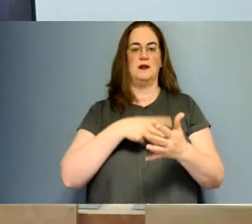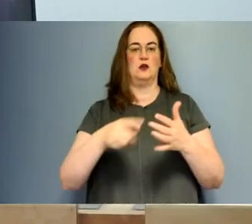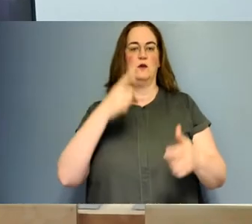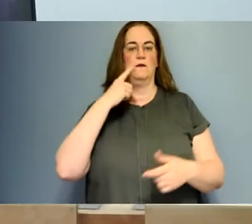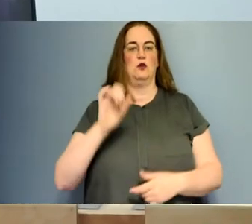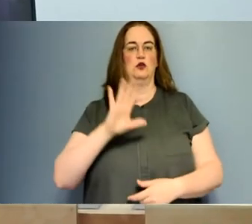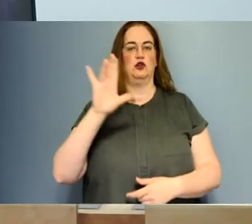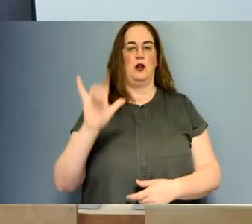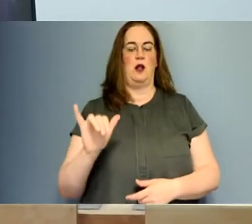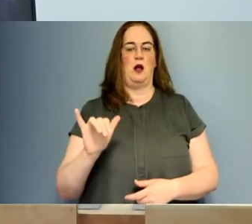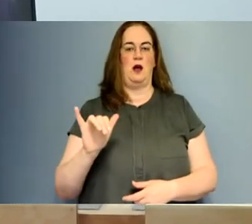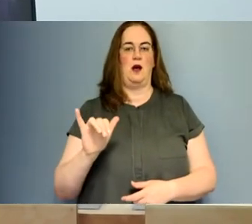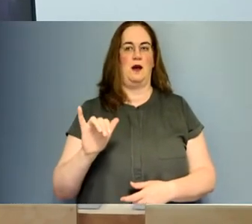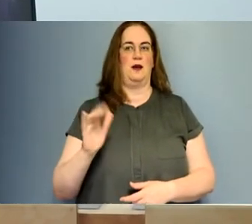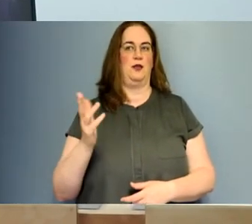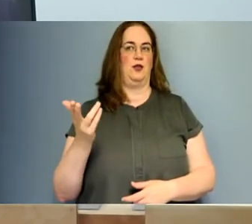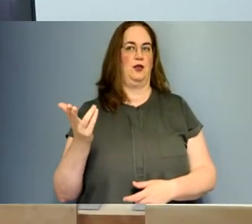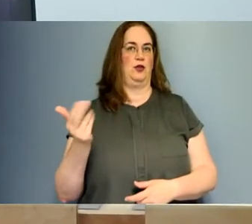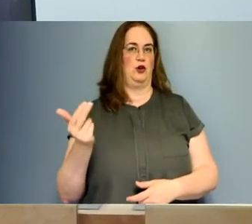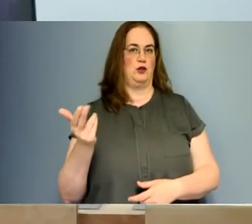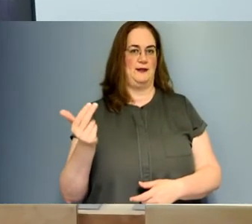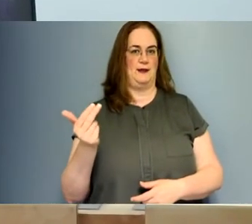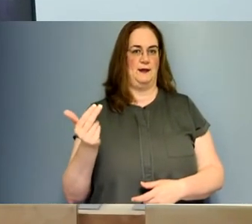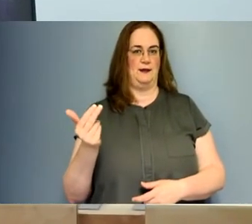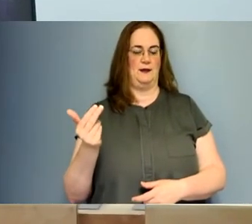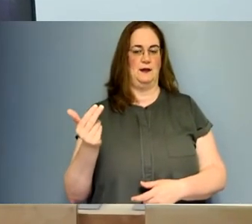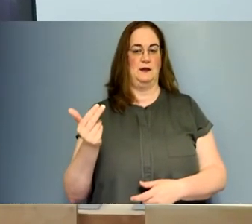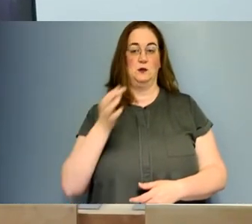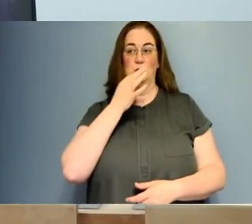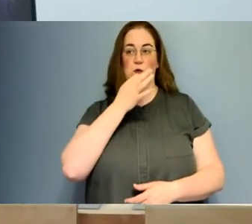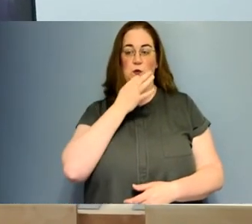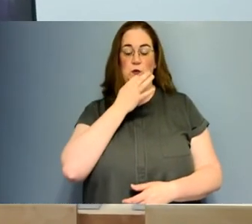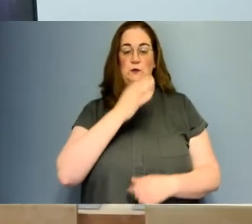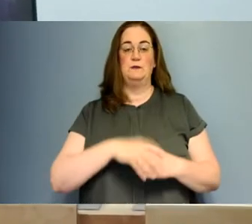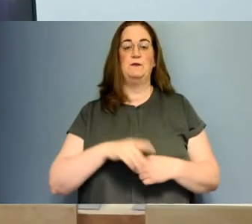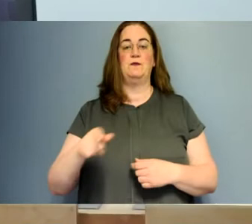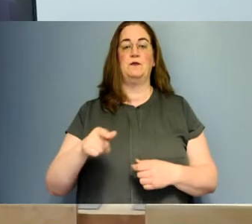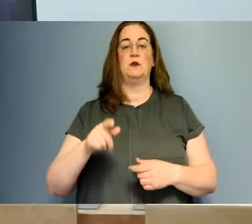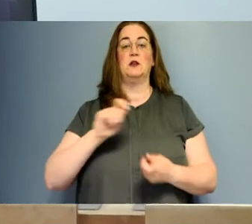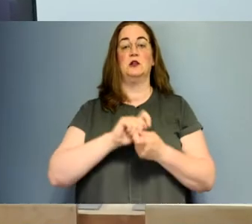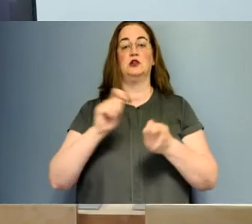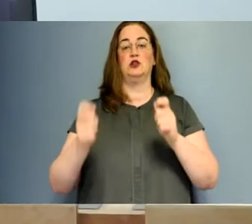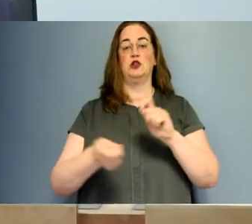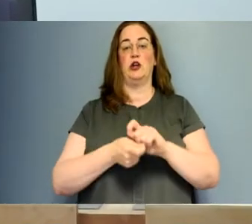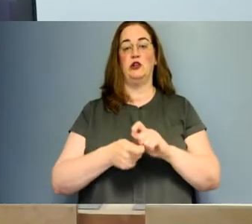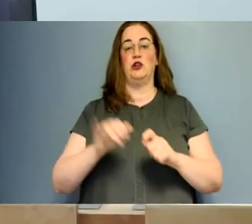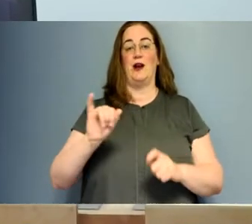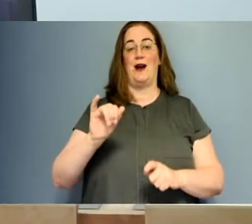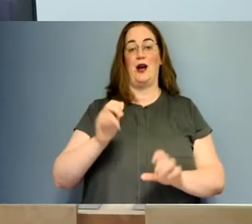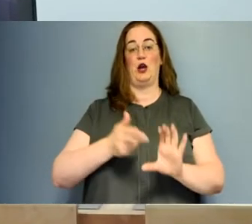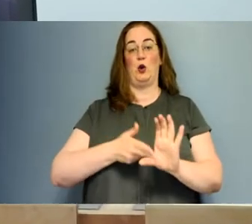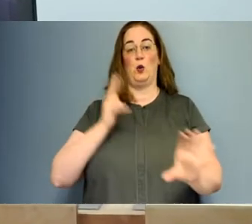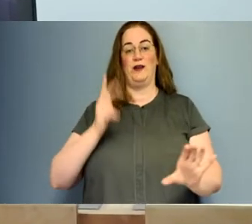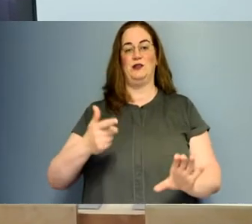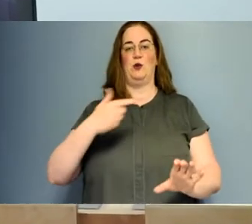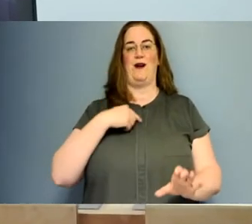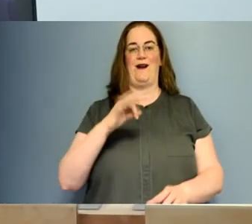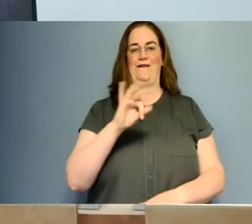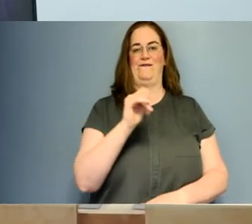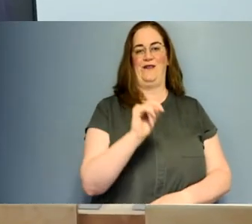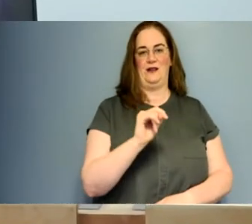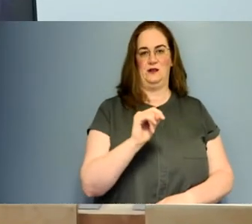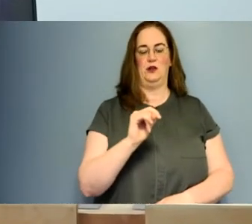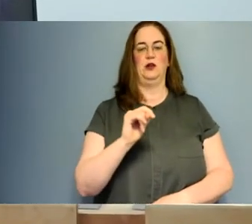July 13th. It's coming up very quickly. It is called Changing I Quit to I Fit to Increase